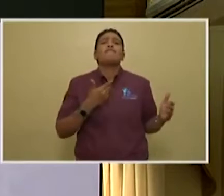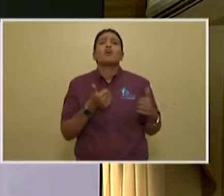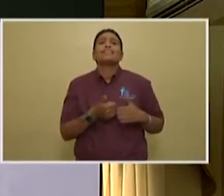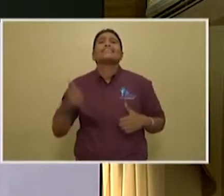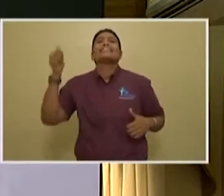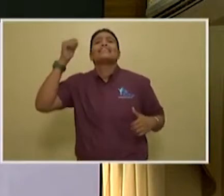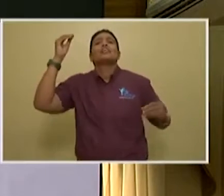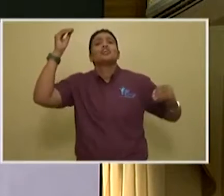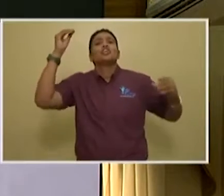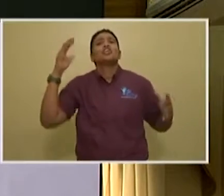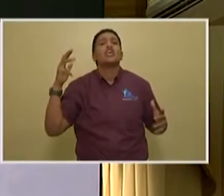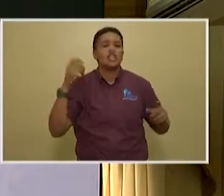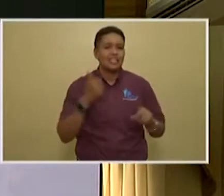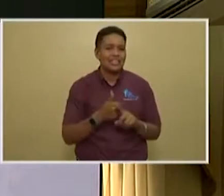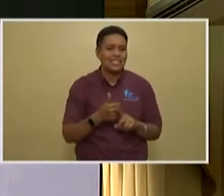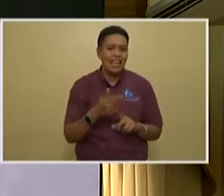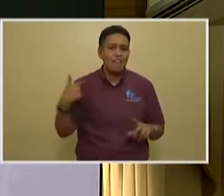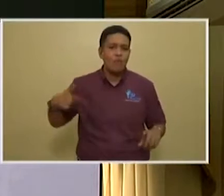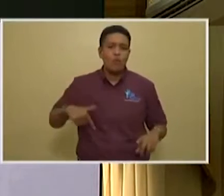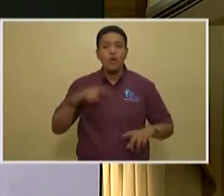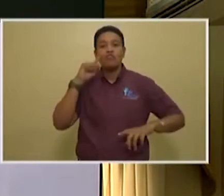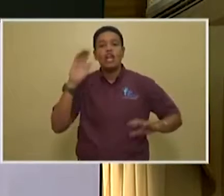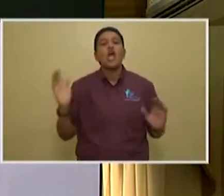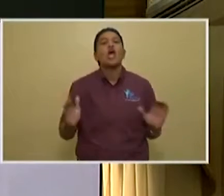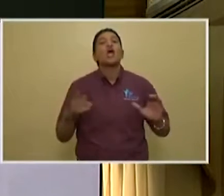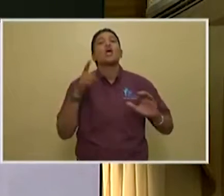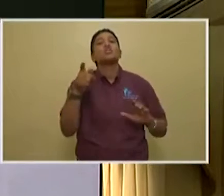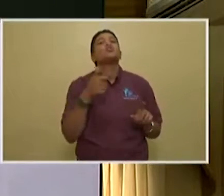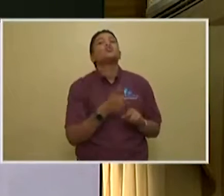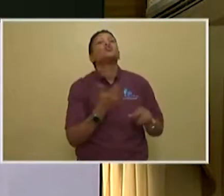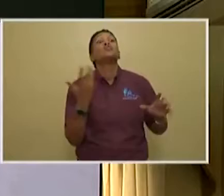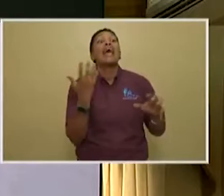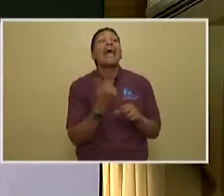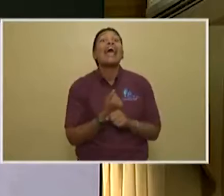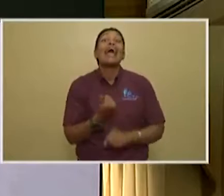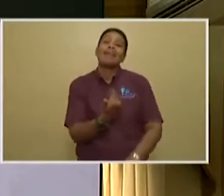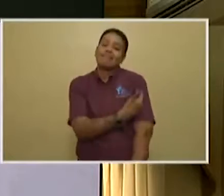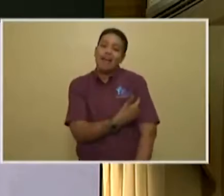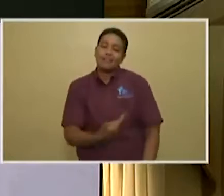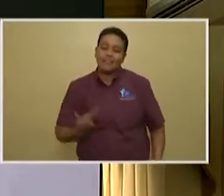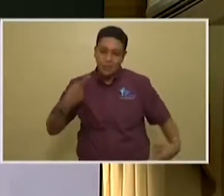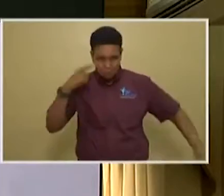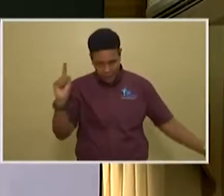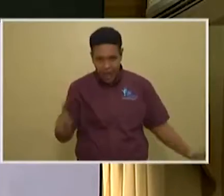teachers, we urge you to get vaccinated.